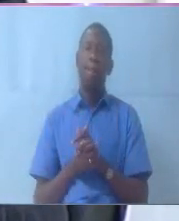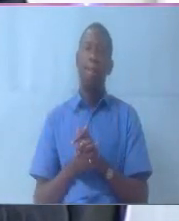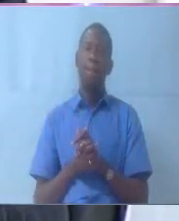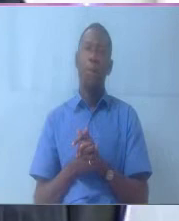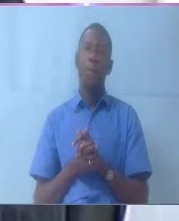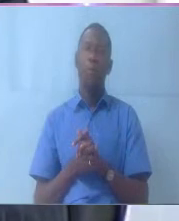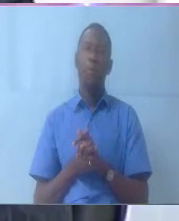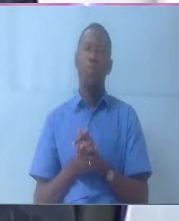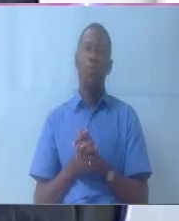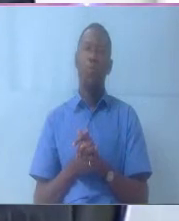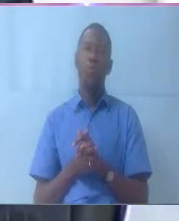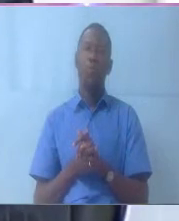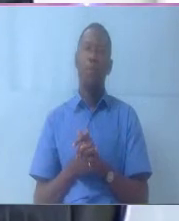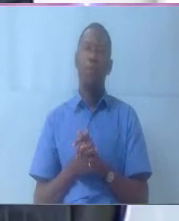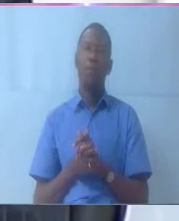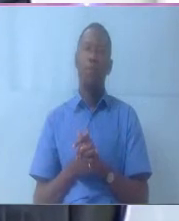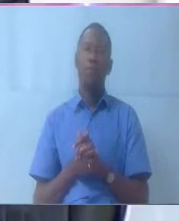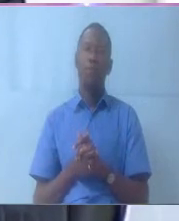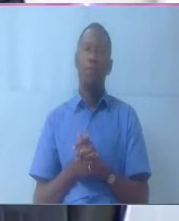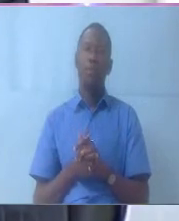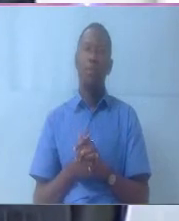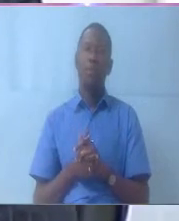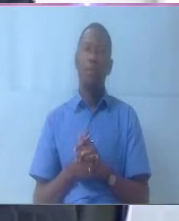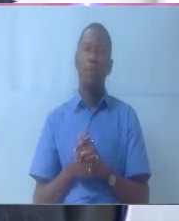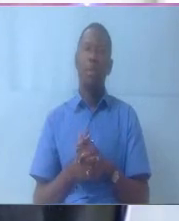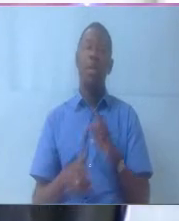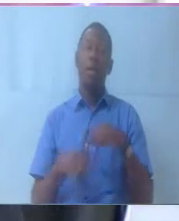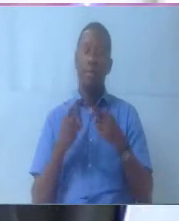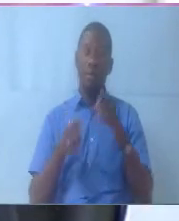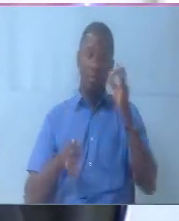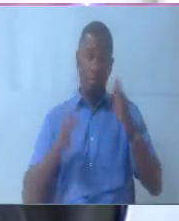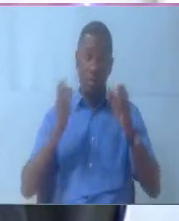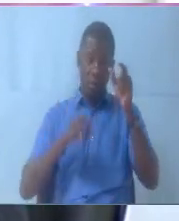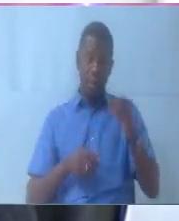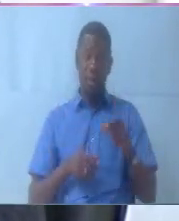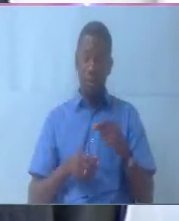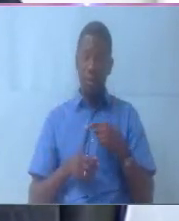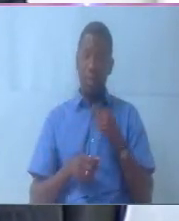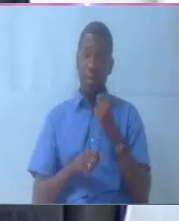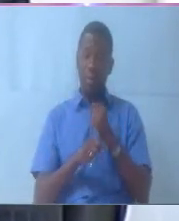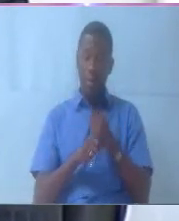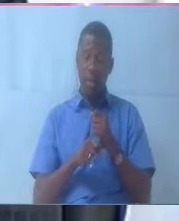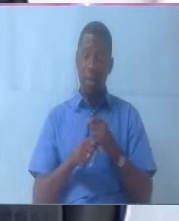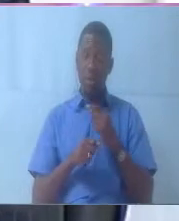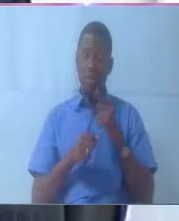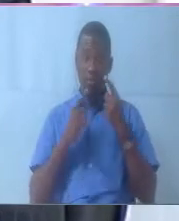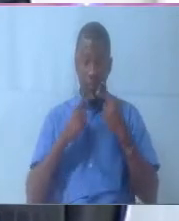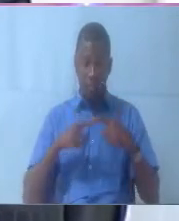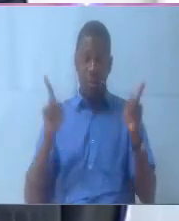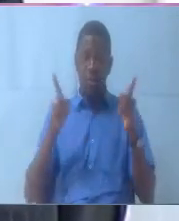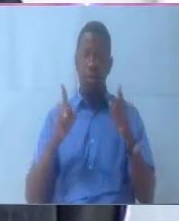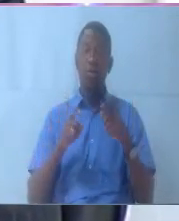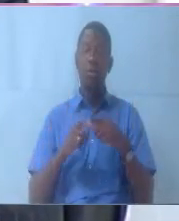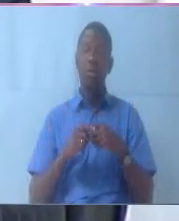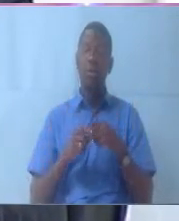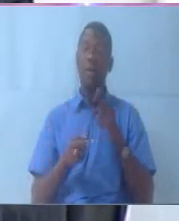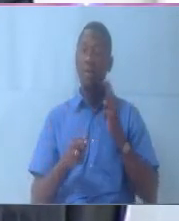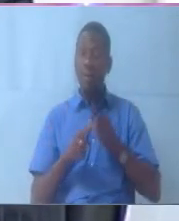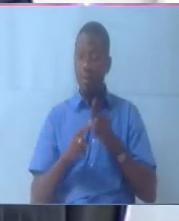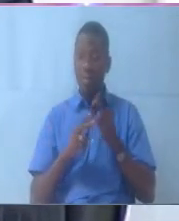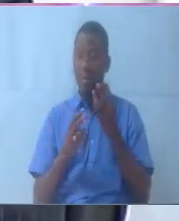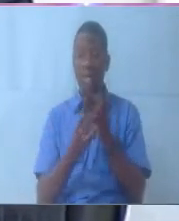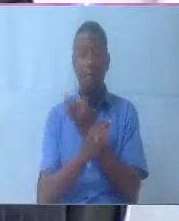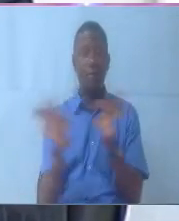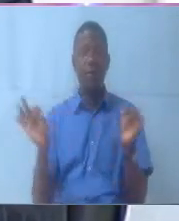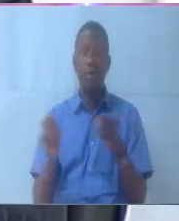And he made an order for their immediate release. She made an order for their immediate release. And anata kango di Justice Mam Yasin ako ye nyin dindingula ako